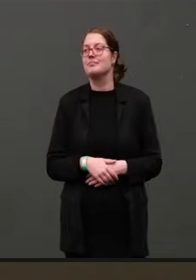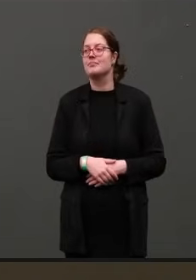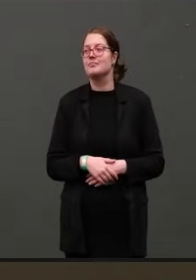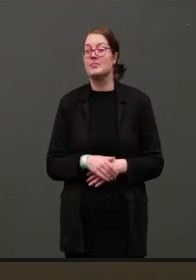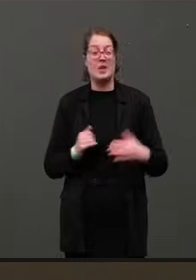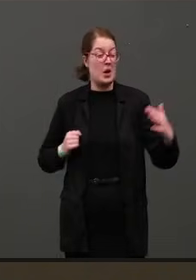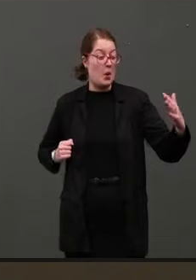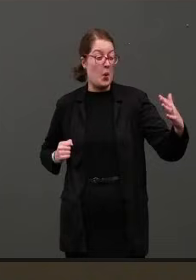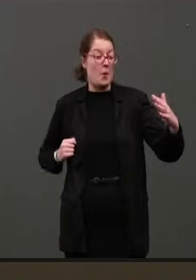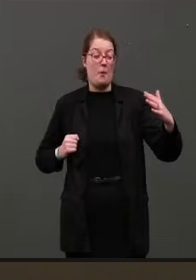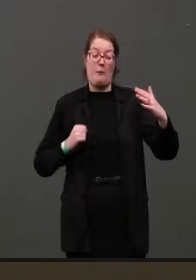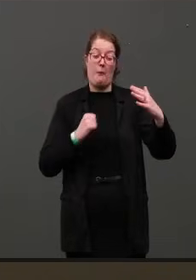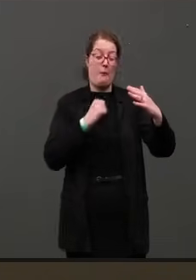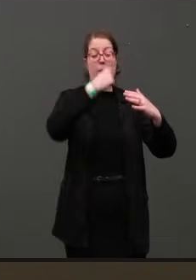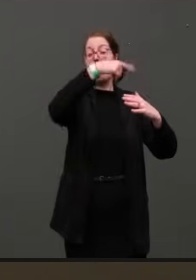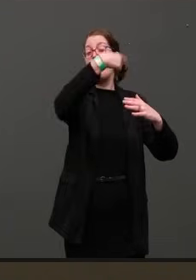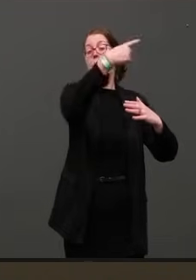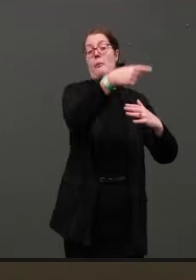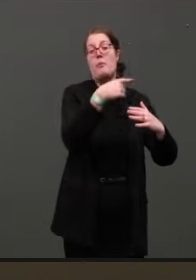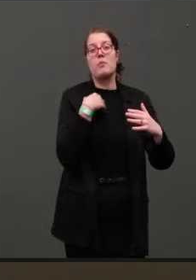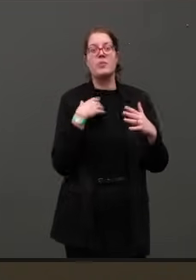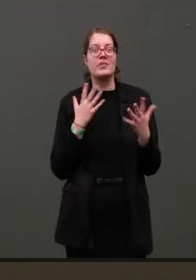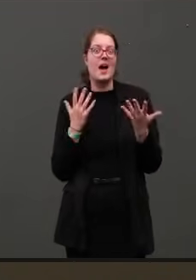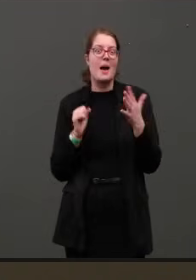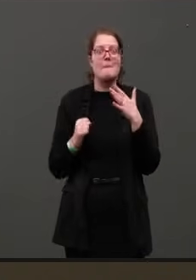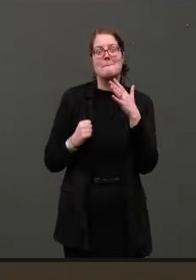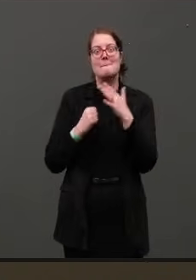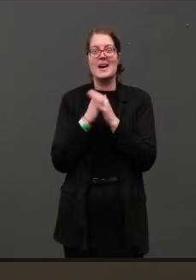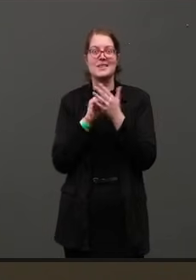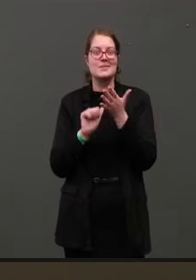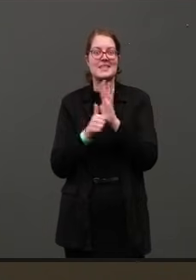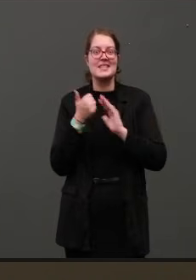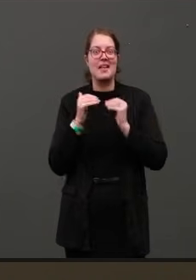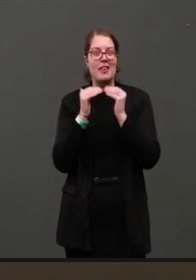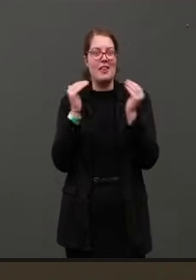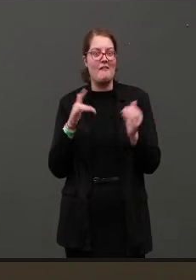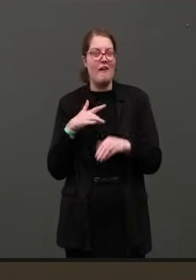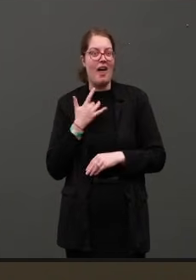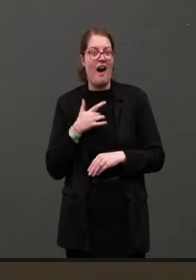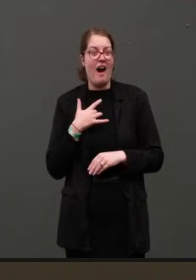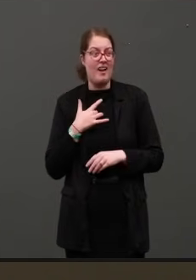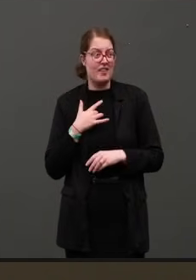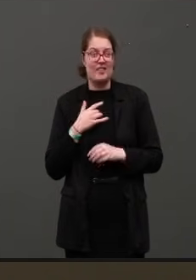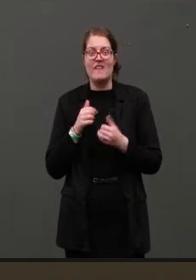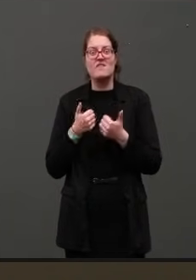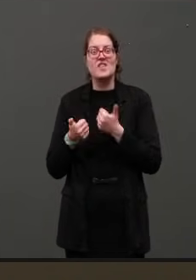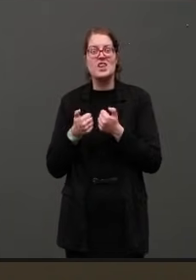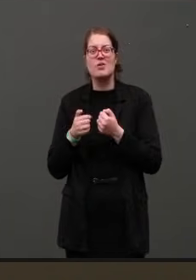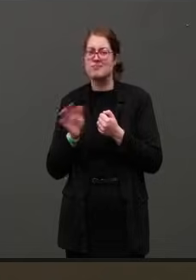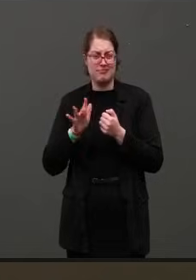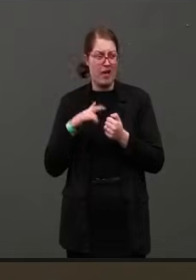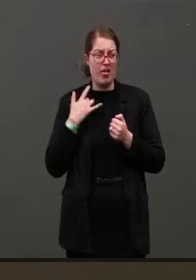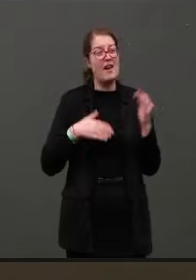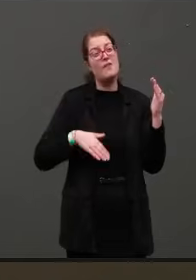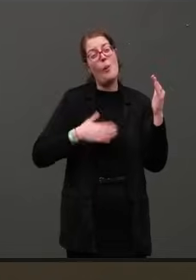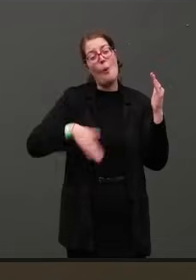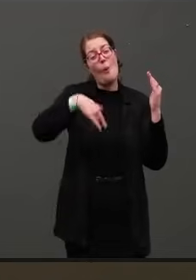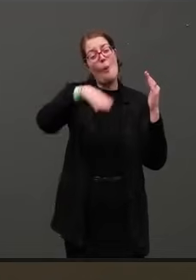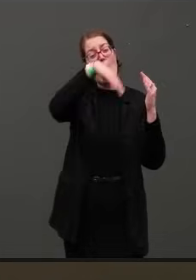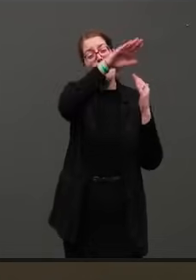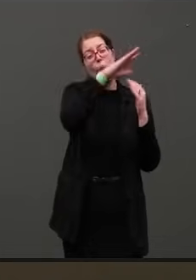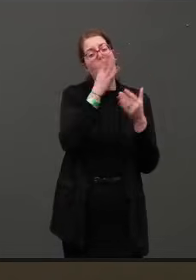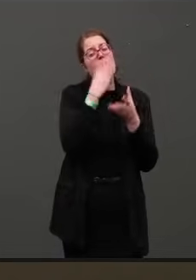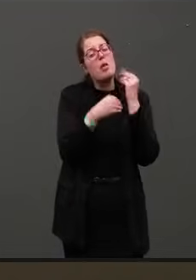games, there is no maximum skill level in life. There is always more to learn, and realizing